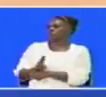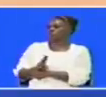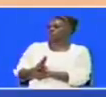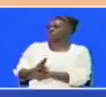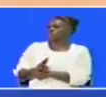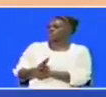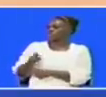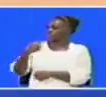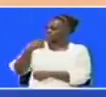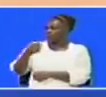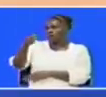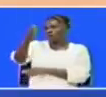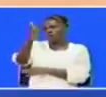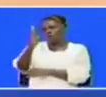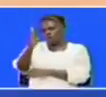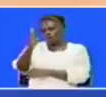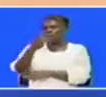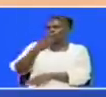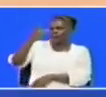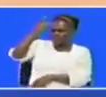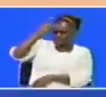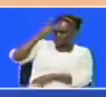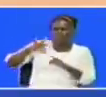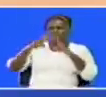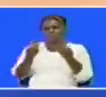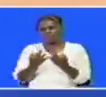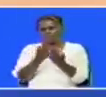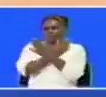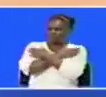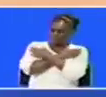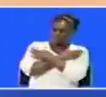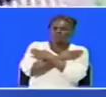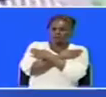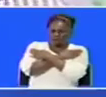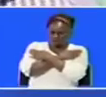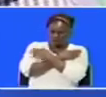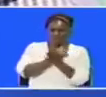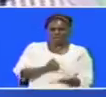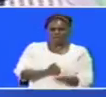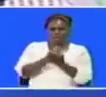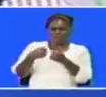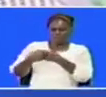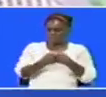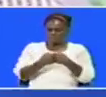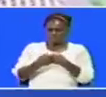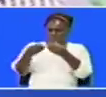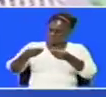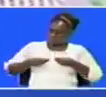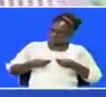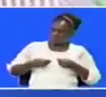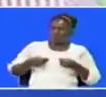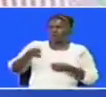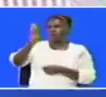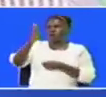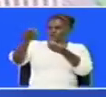journey, he says, God, his parents, his family and friends have seen him through. Every challenge you're given, God gives a